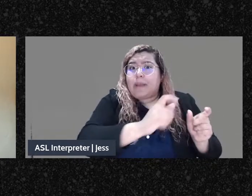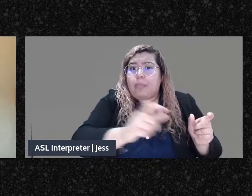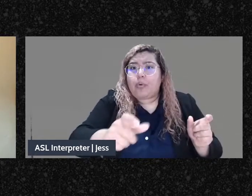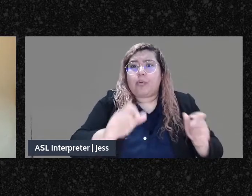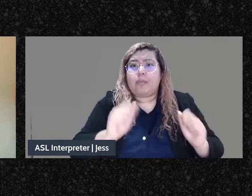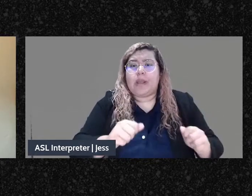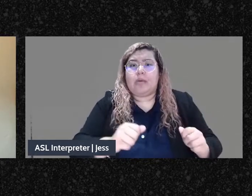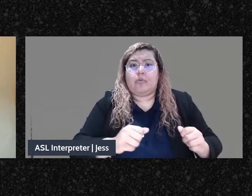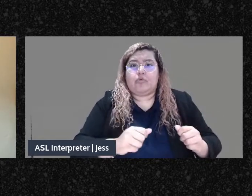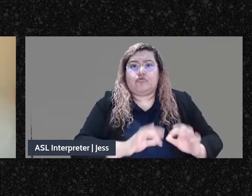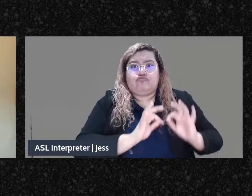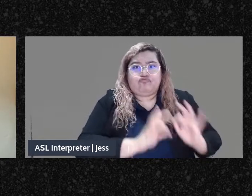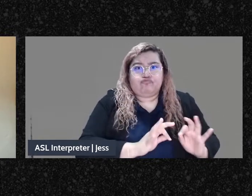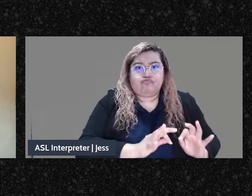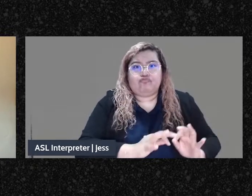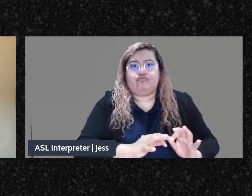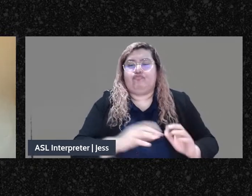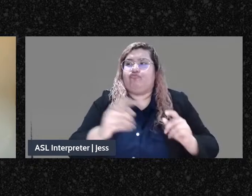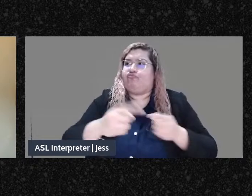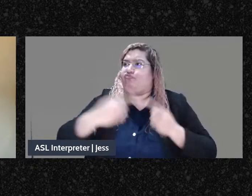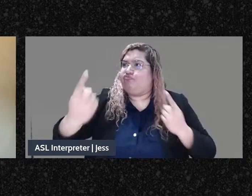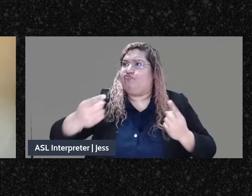pyramid schemes.